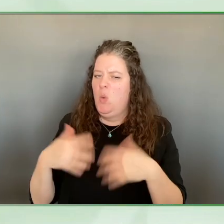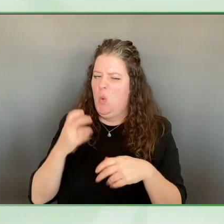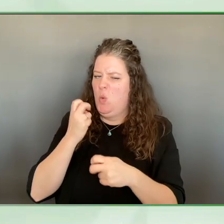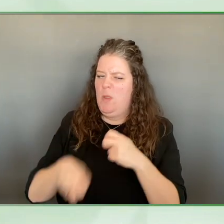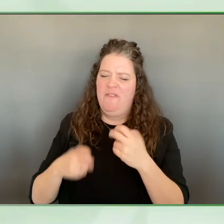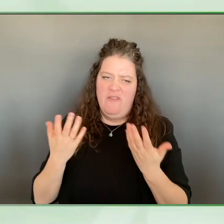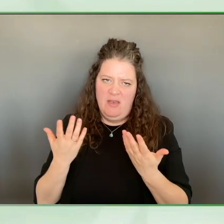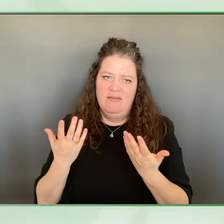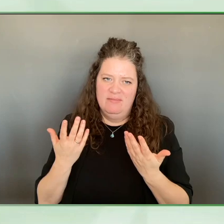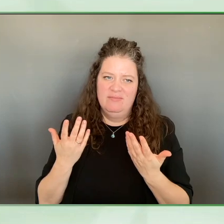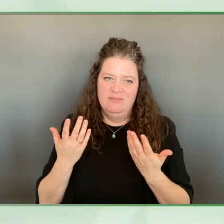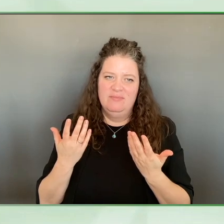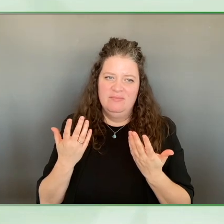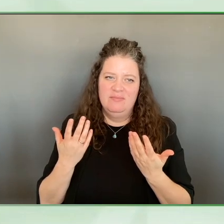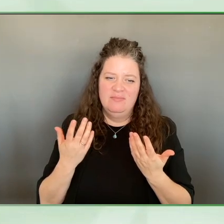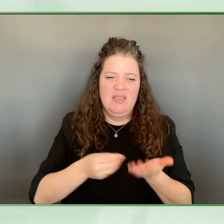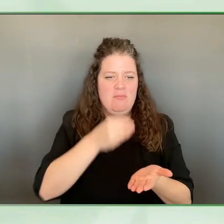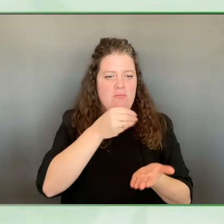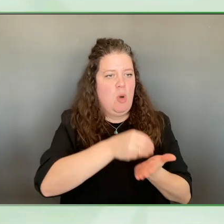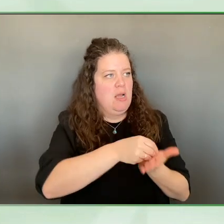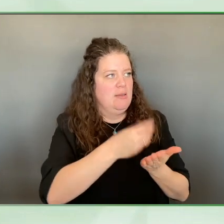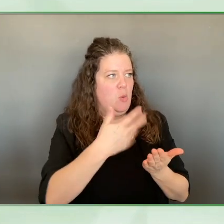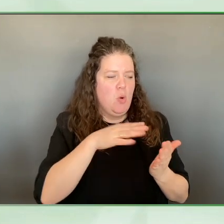Prices are skyrocketing everywhere,